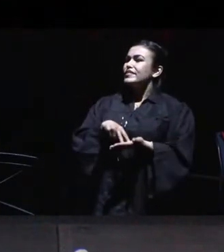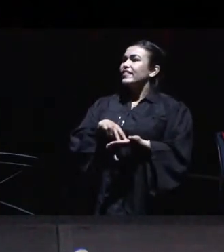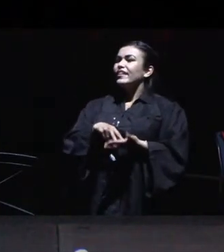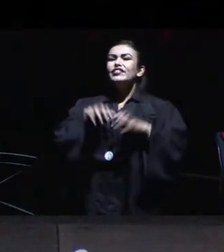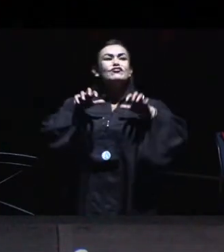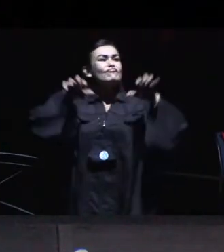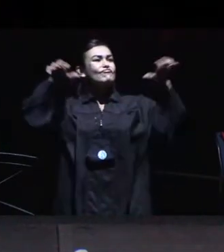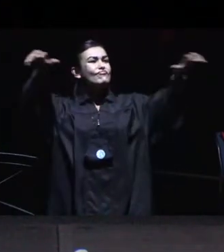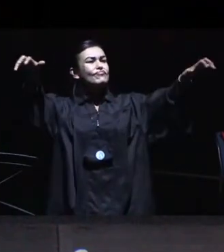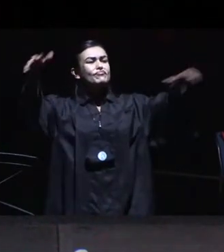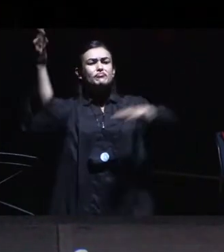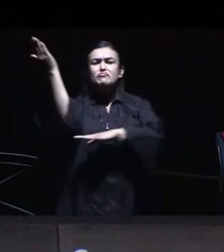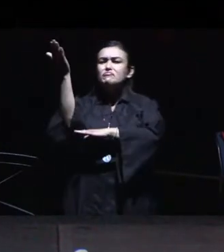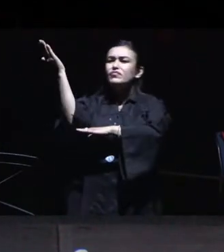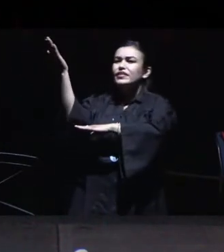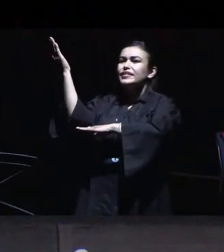speaker.